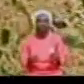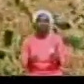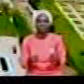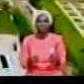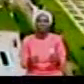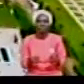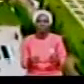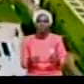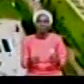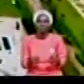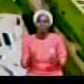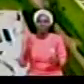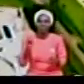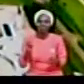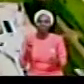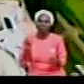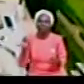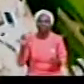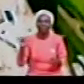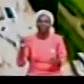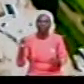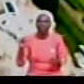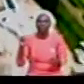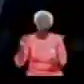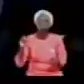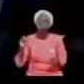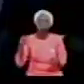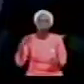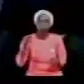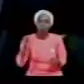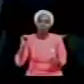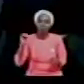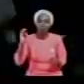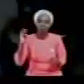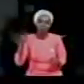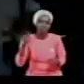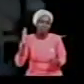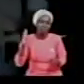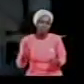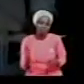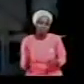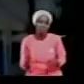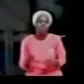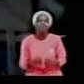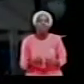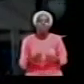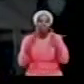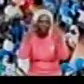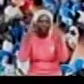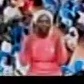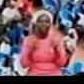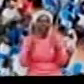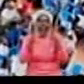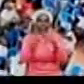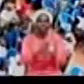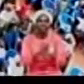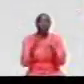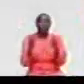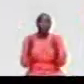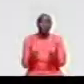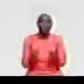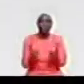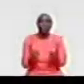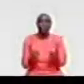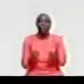city, Osun State, Southwest Nigeria, experience the miracle power of God firsthand at the